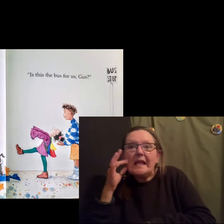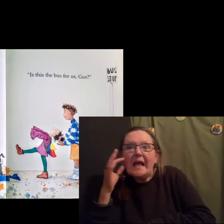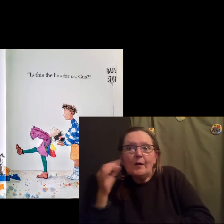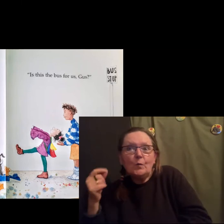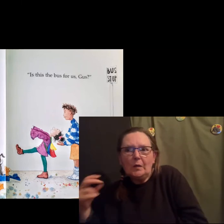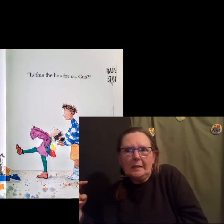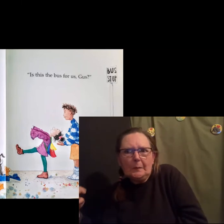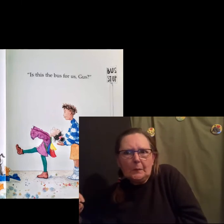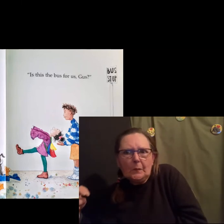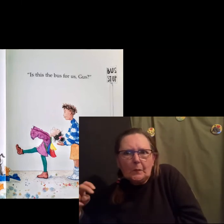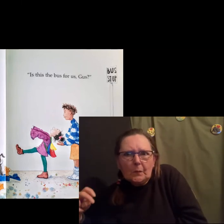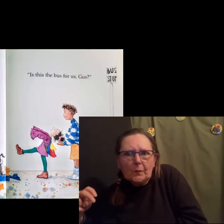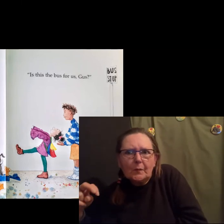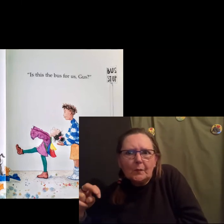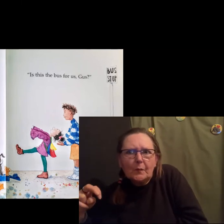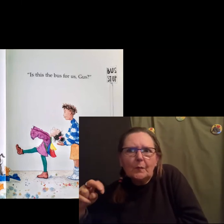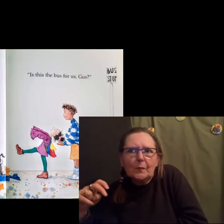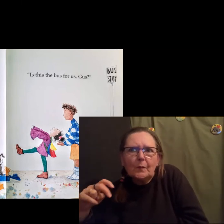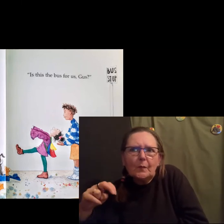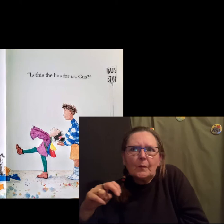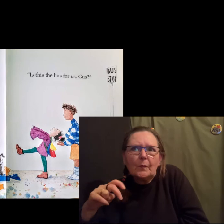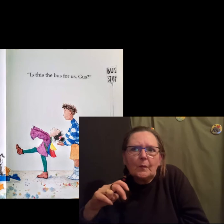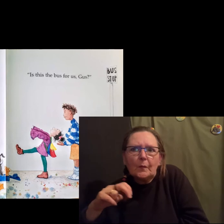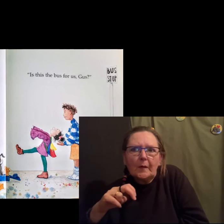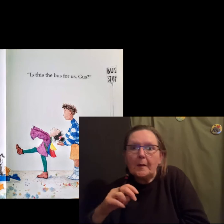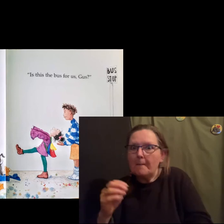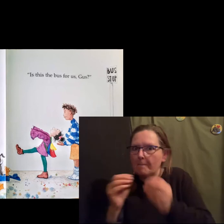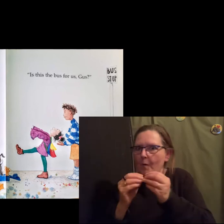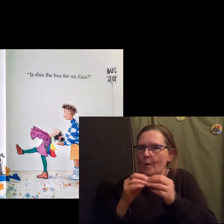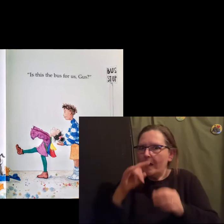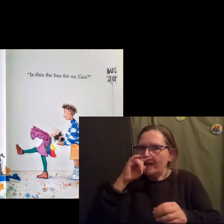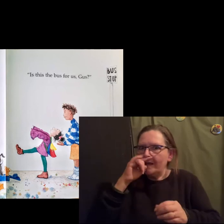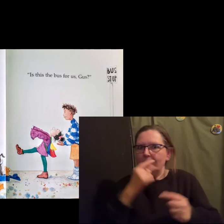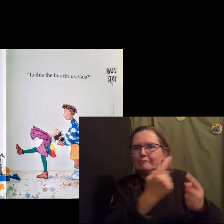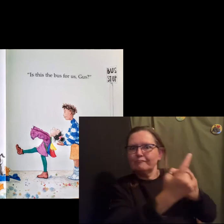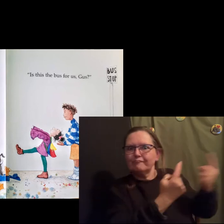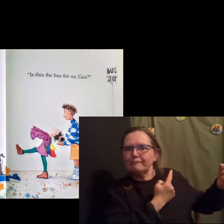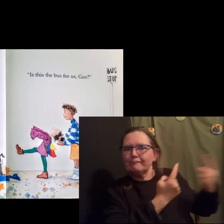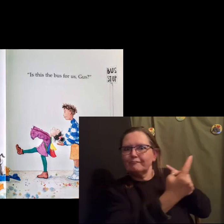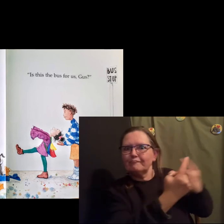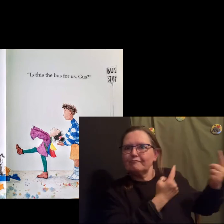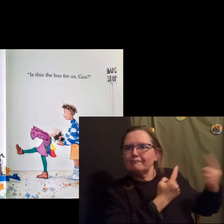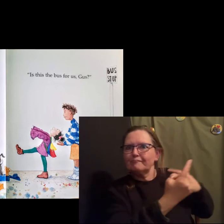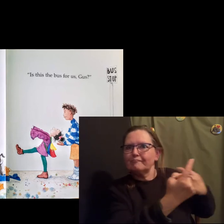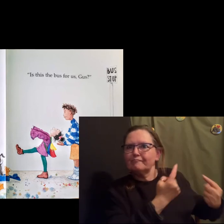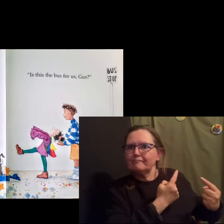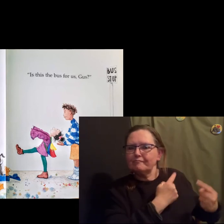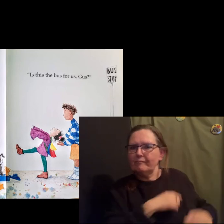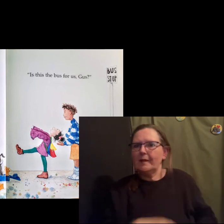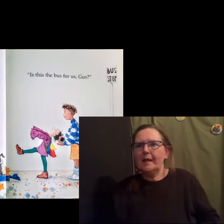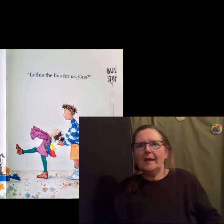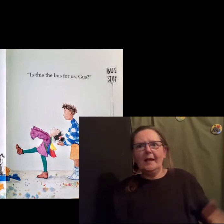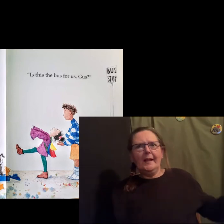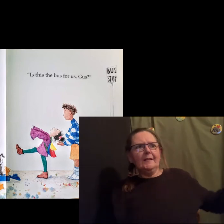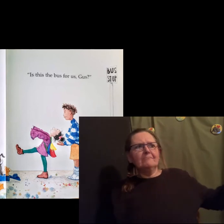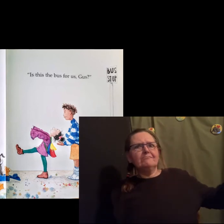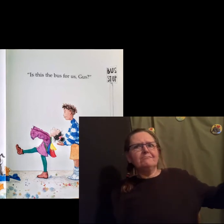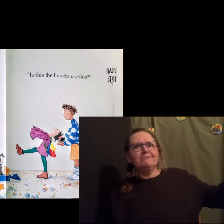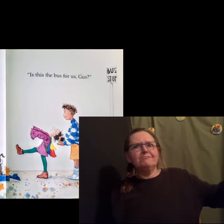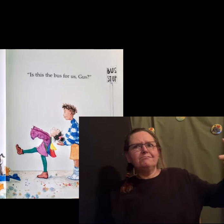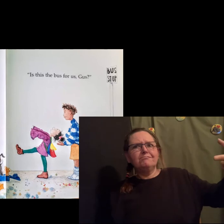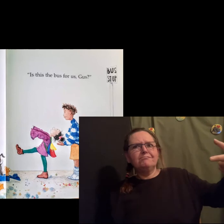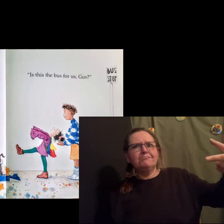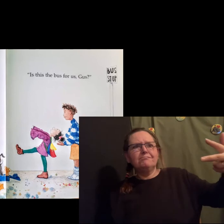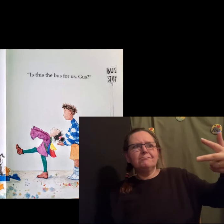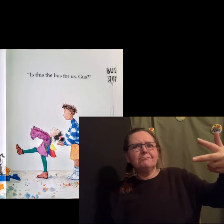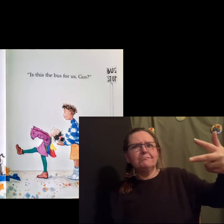too. More friends are coming. And what is this coming along? Does that look